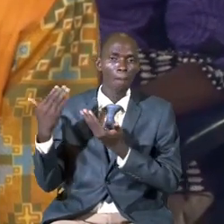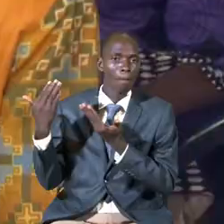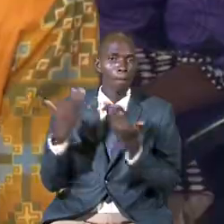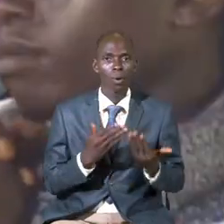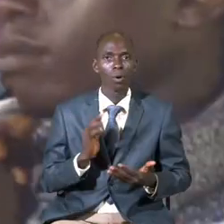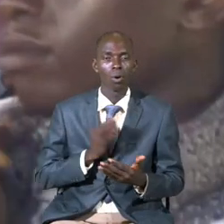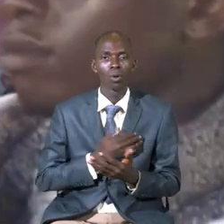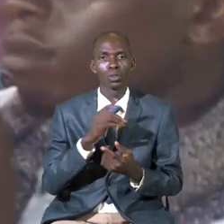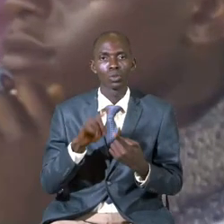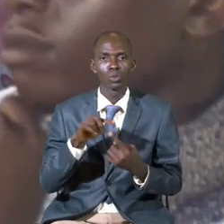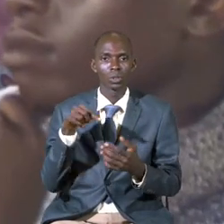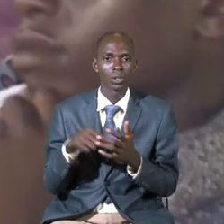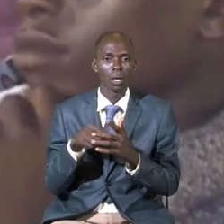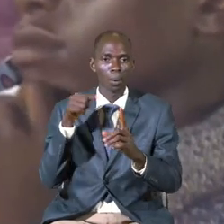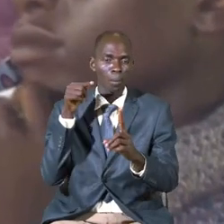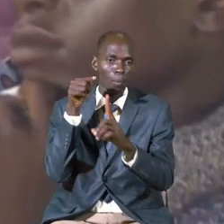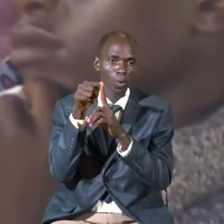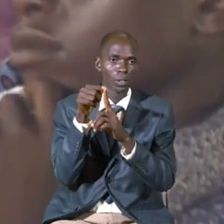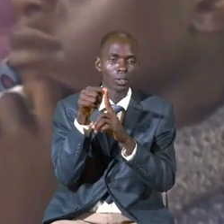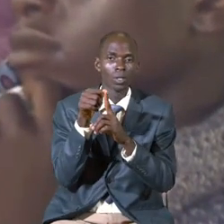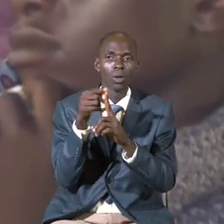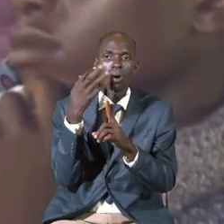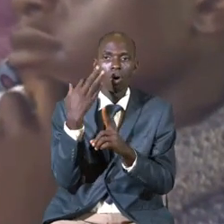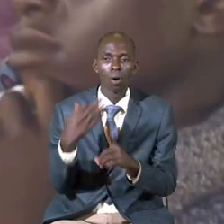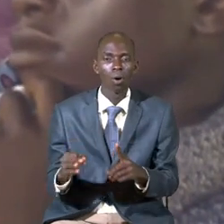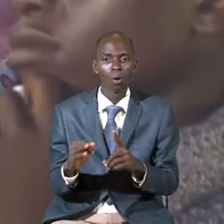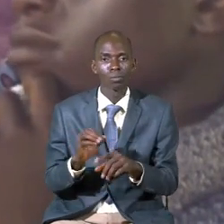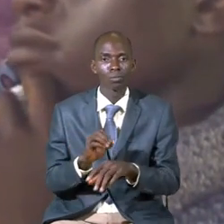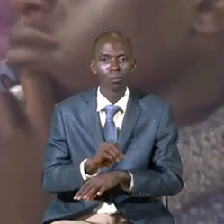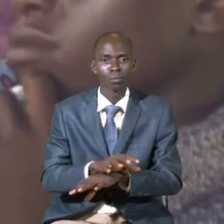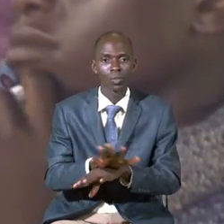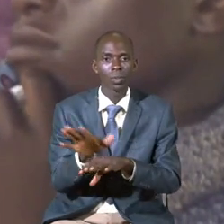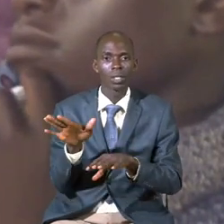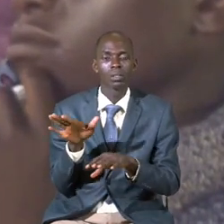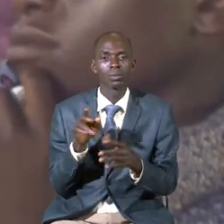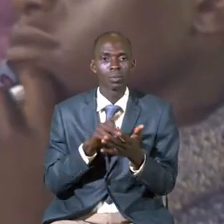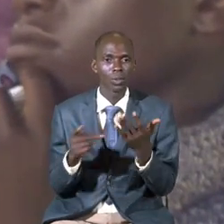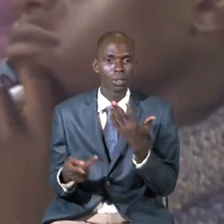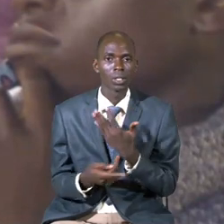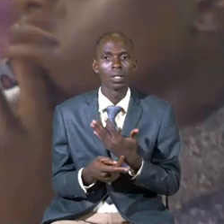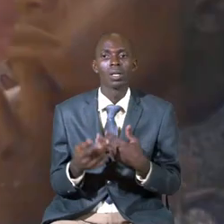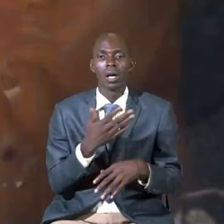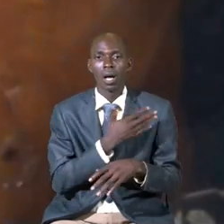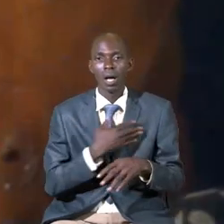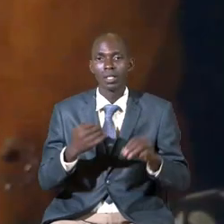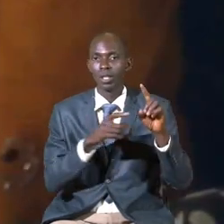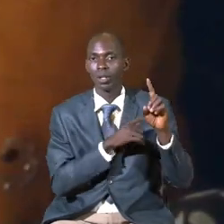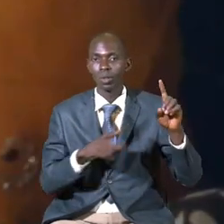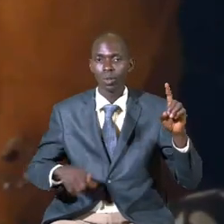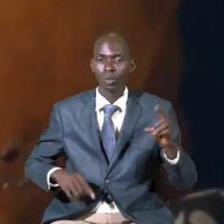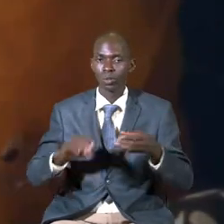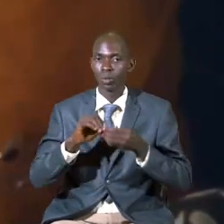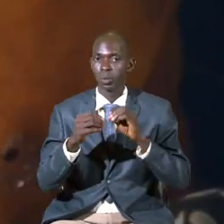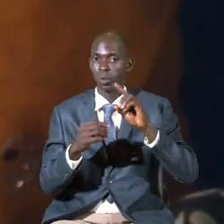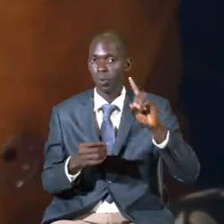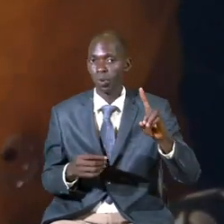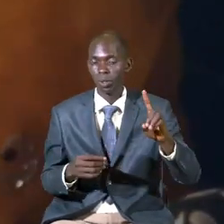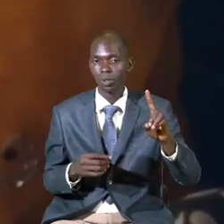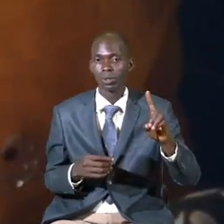point of impact at the convocation and the launch number one